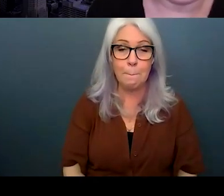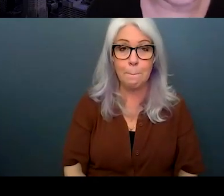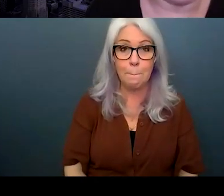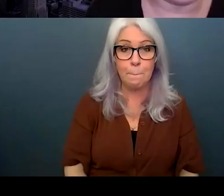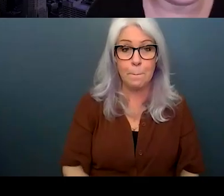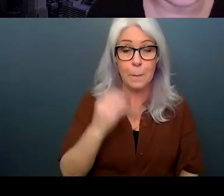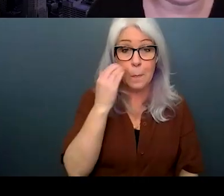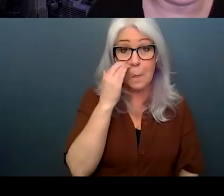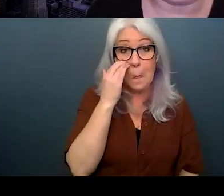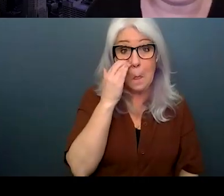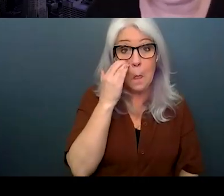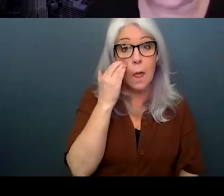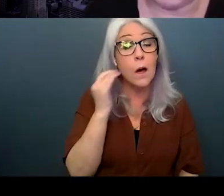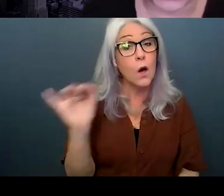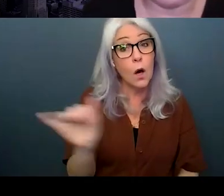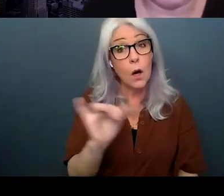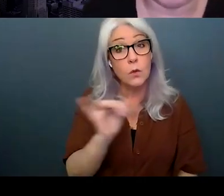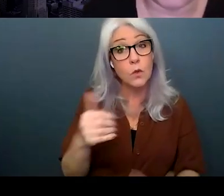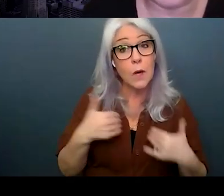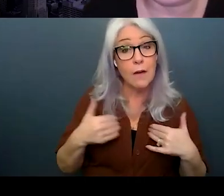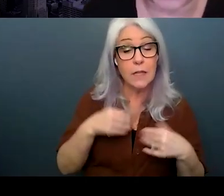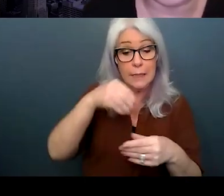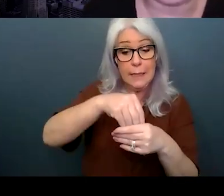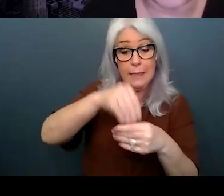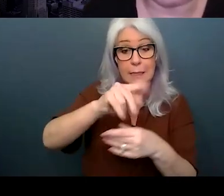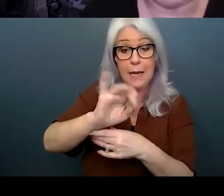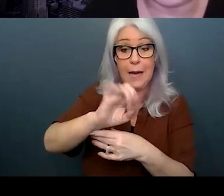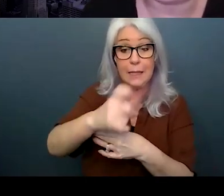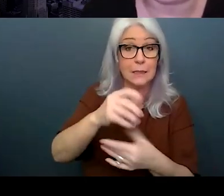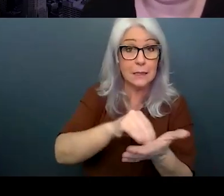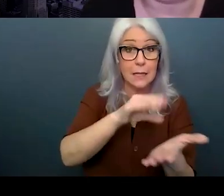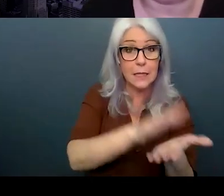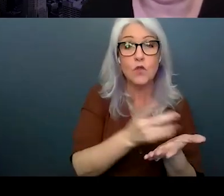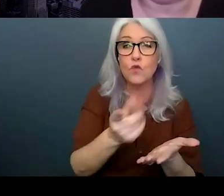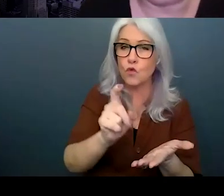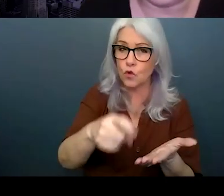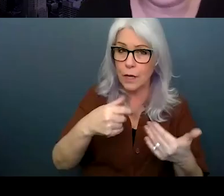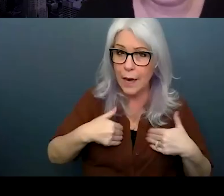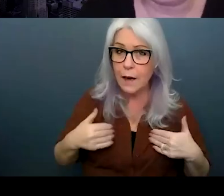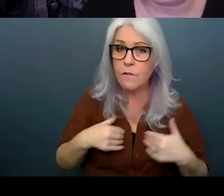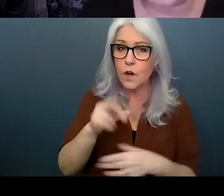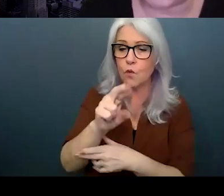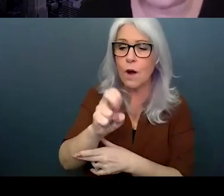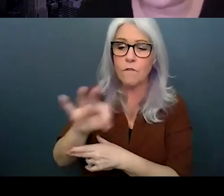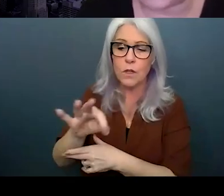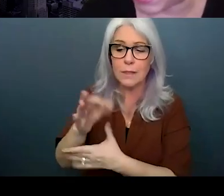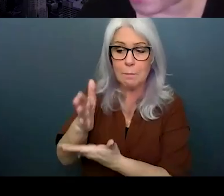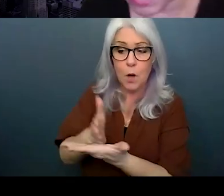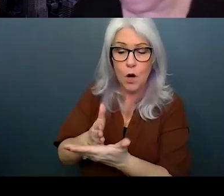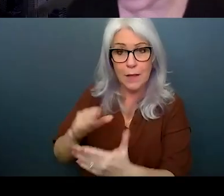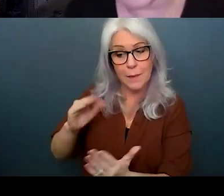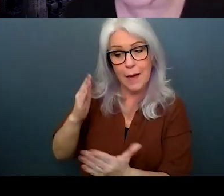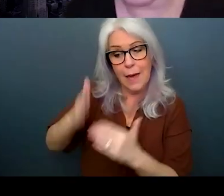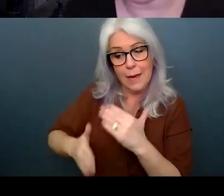In addition to having in-text citations, APA format also requires you have a references section at the end of your paper. So